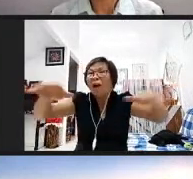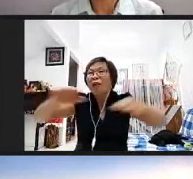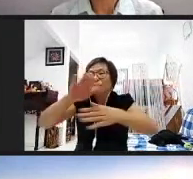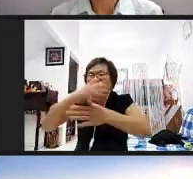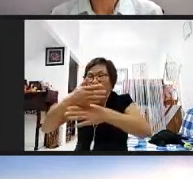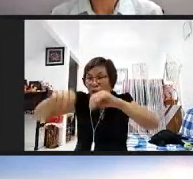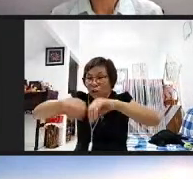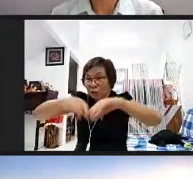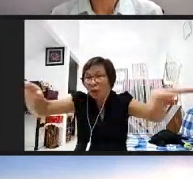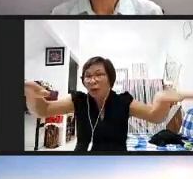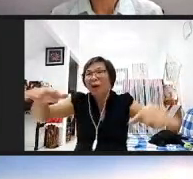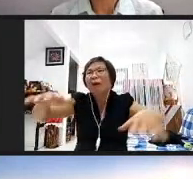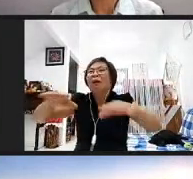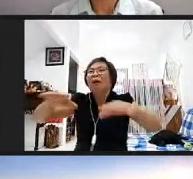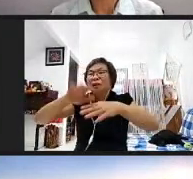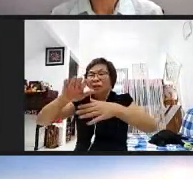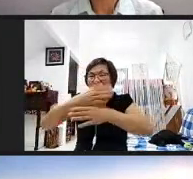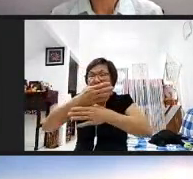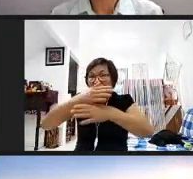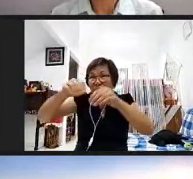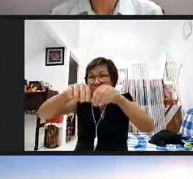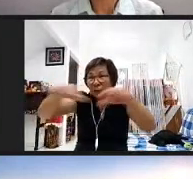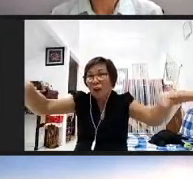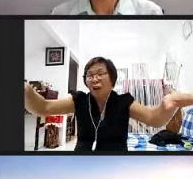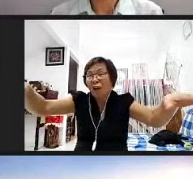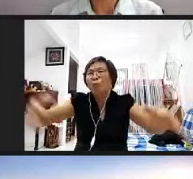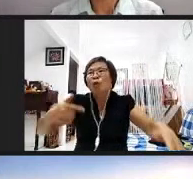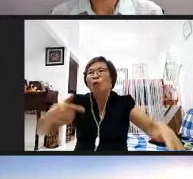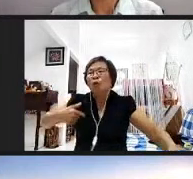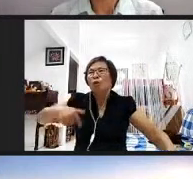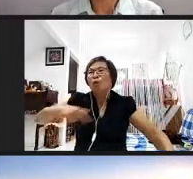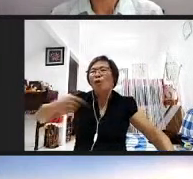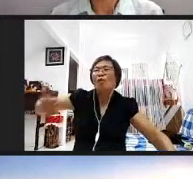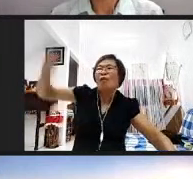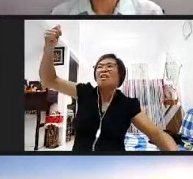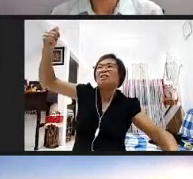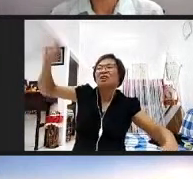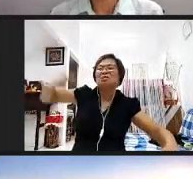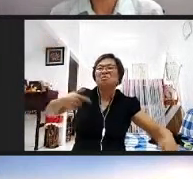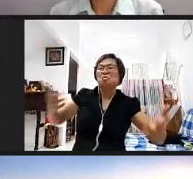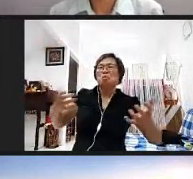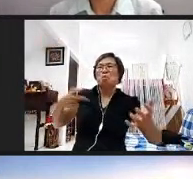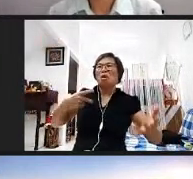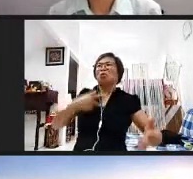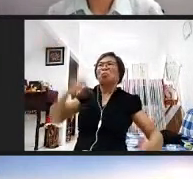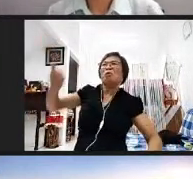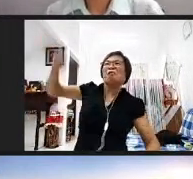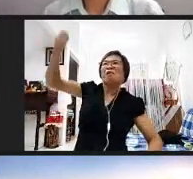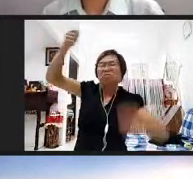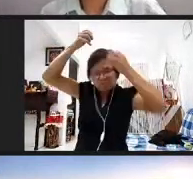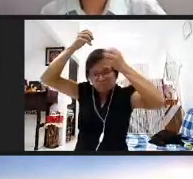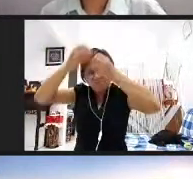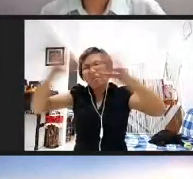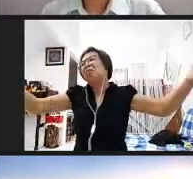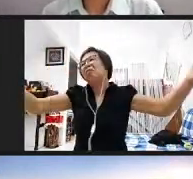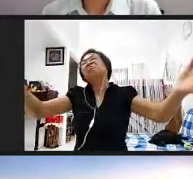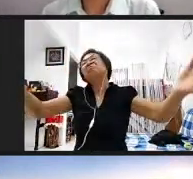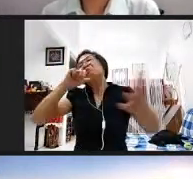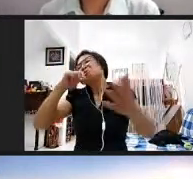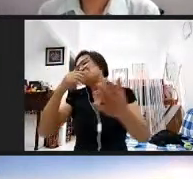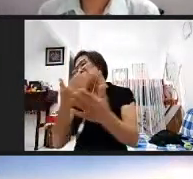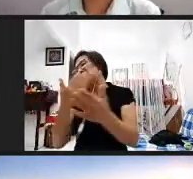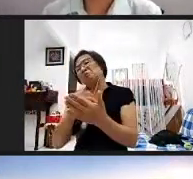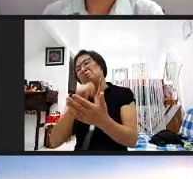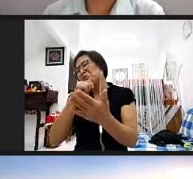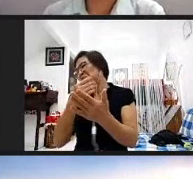share in social media, we want to be the first to break the news. That is not going to be very healthy. The